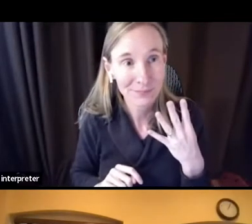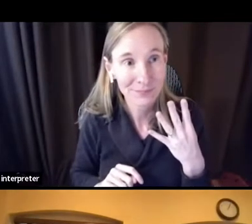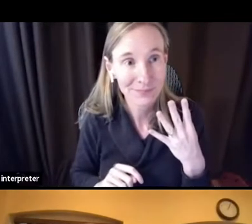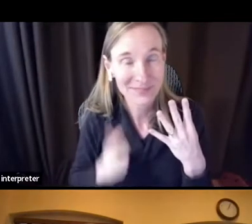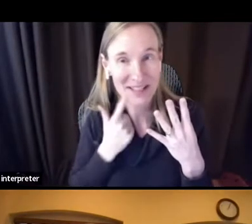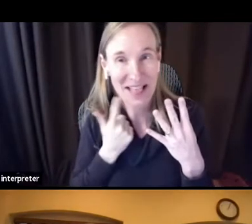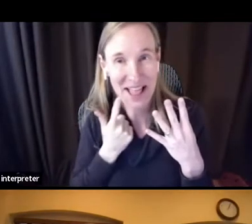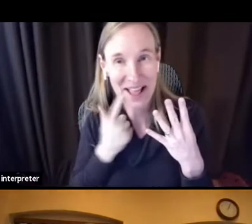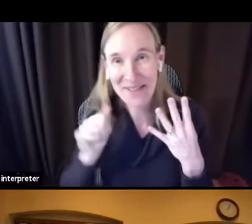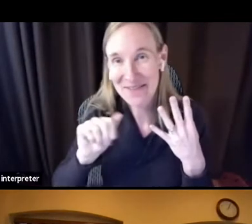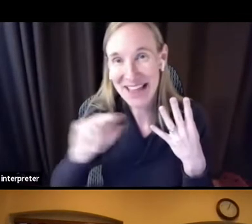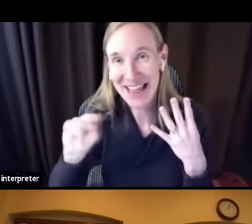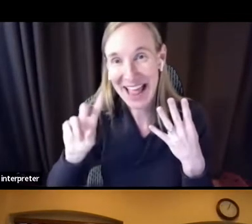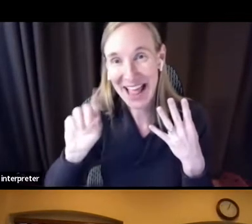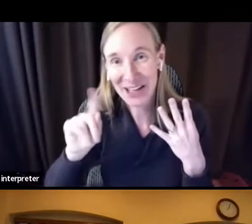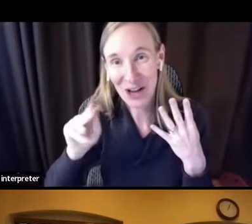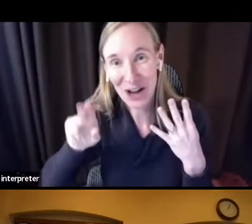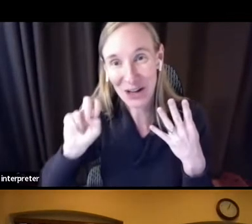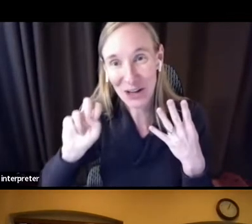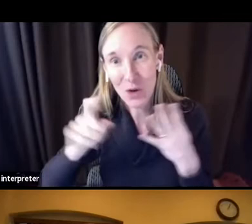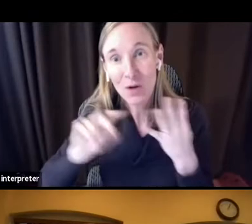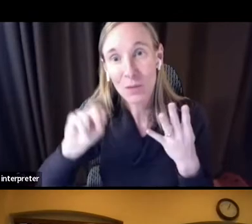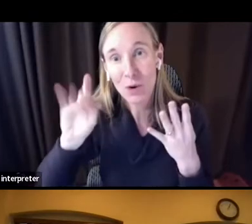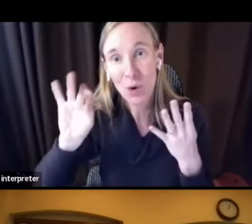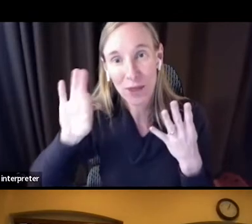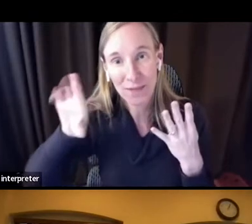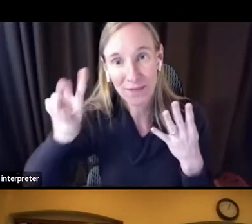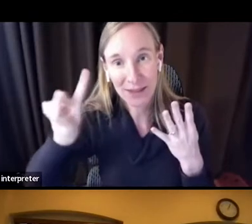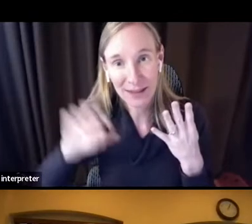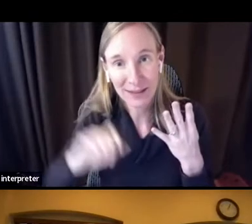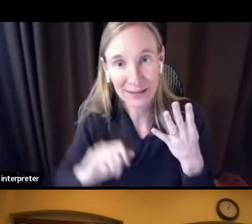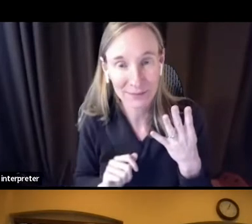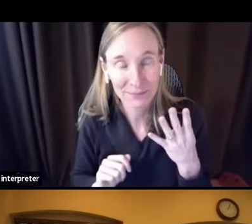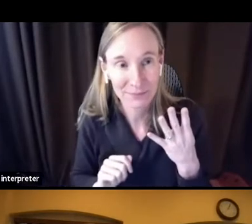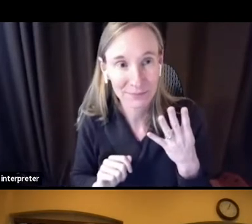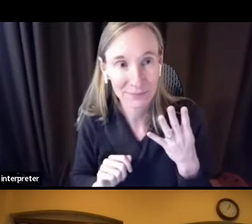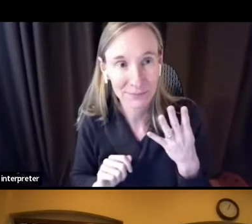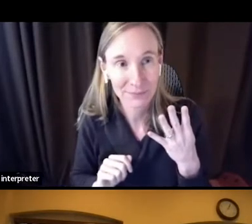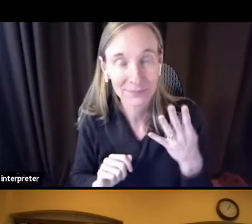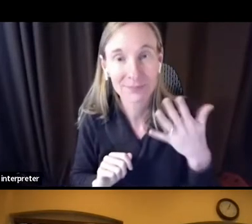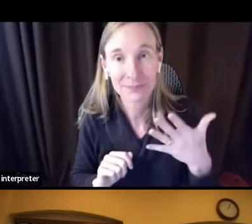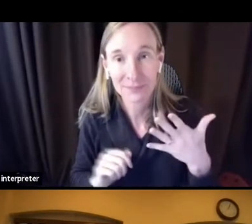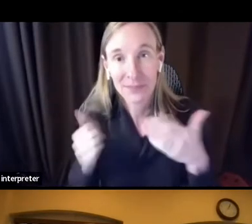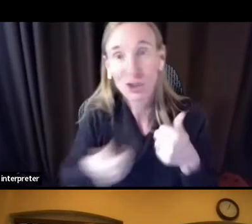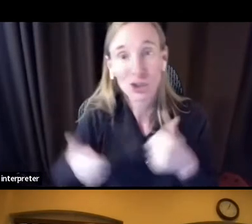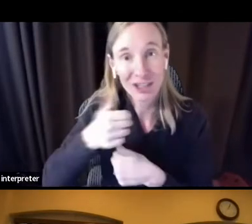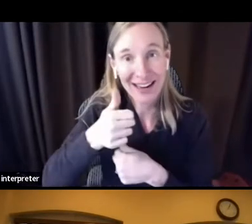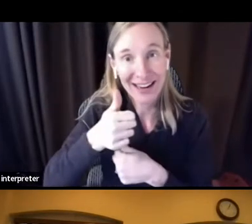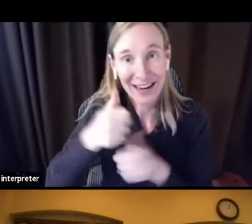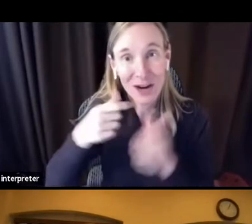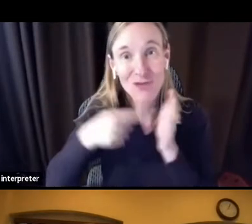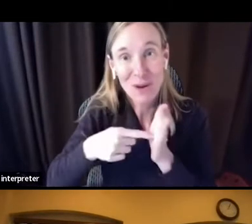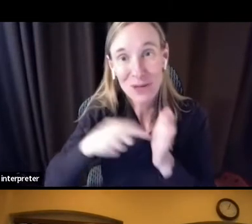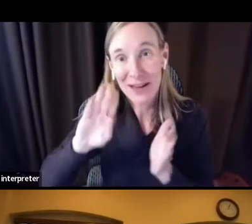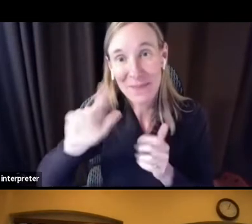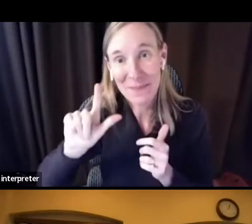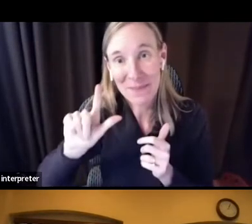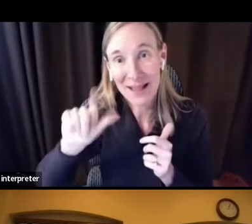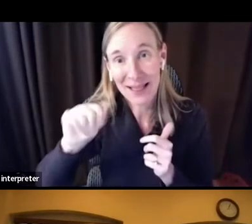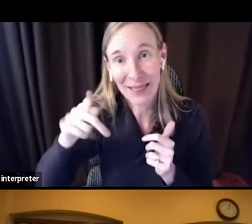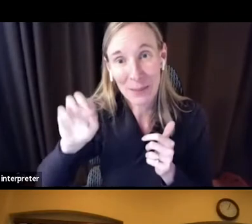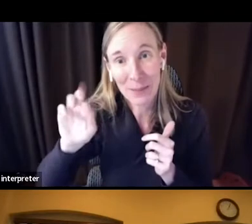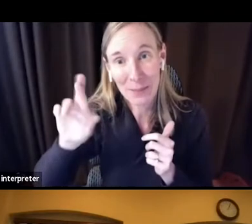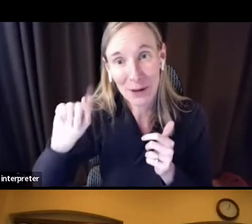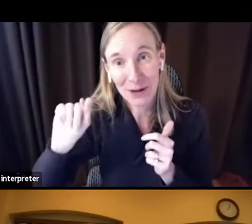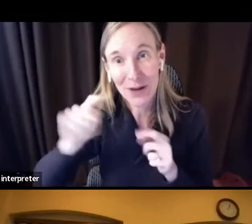Representative Ann Donahue from Northfield. And I am the chair of the committee, Representative Bill Lippert